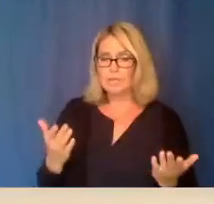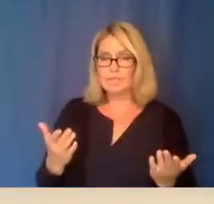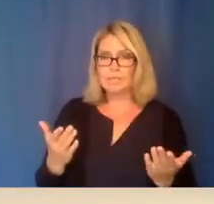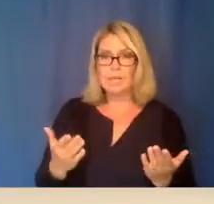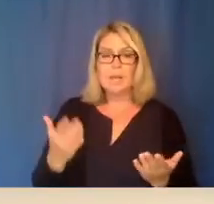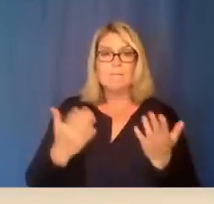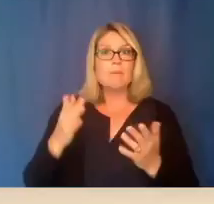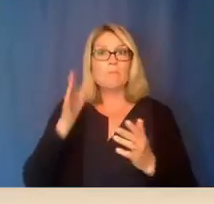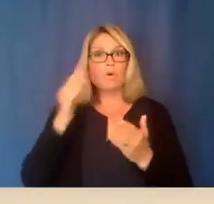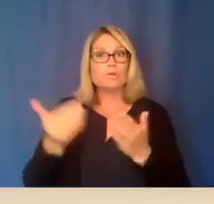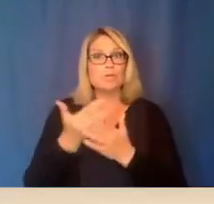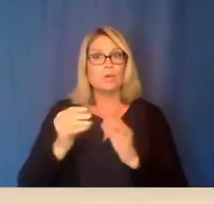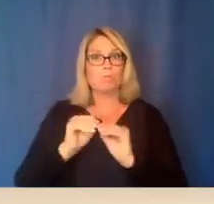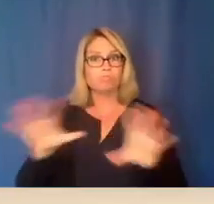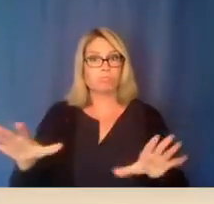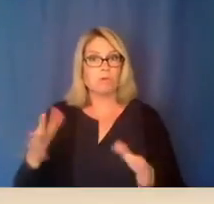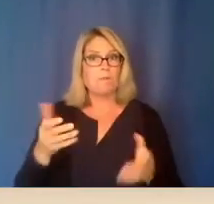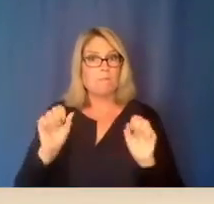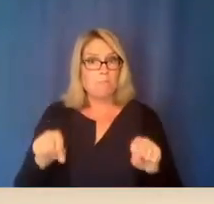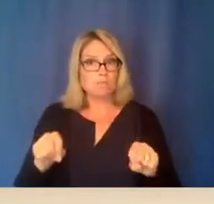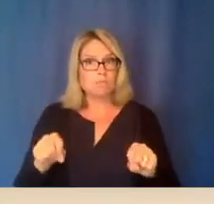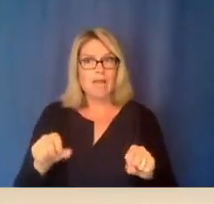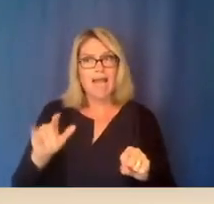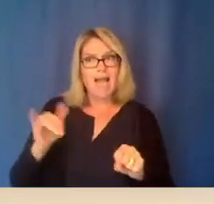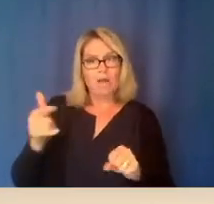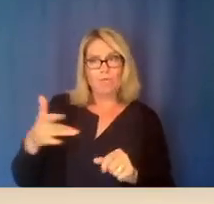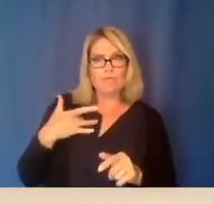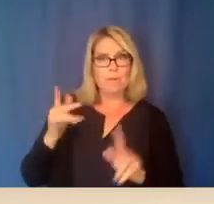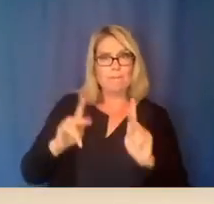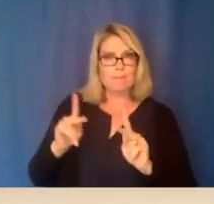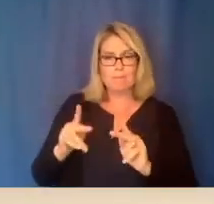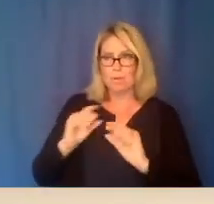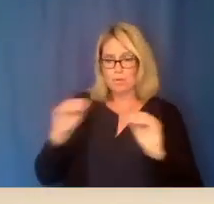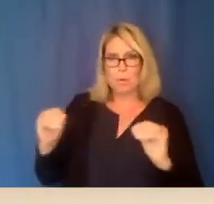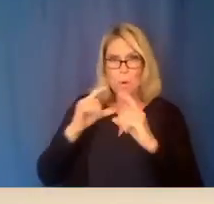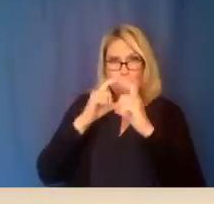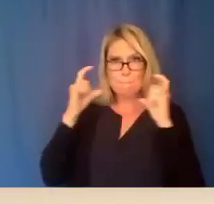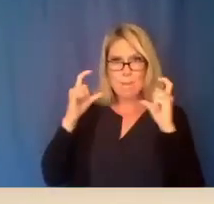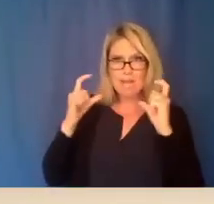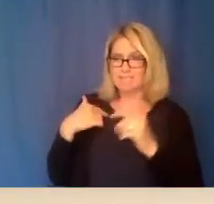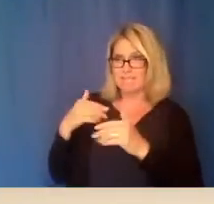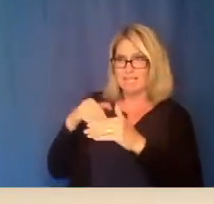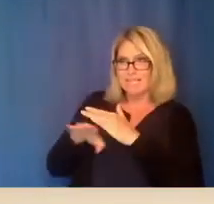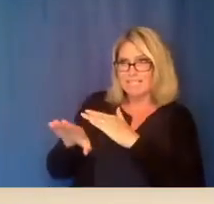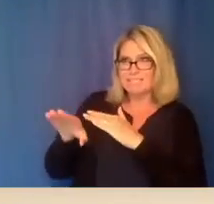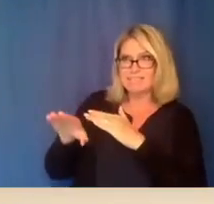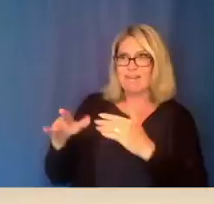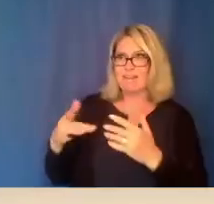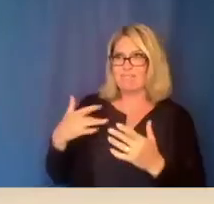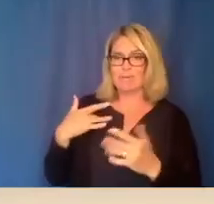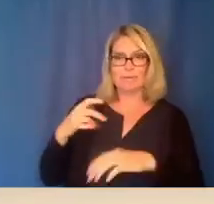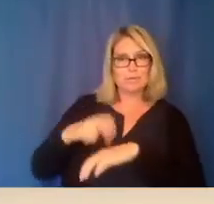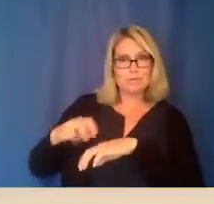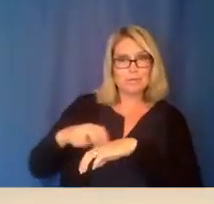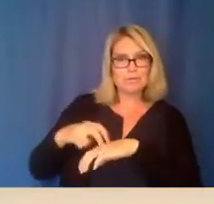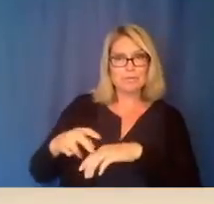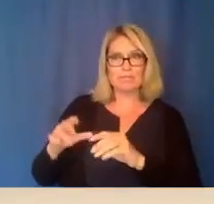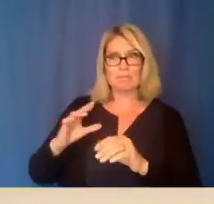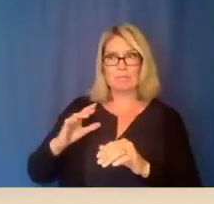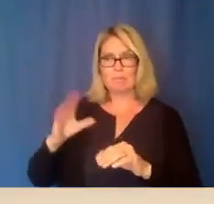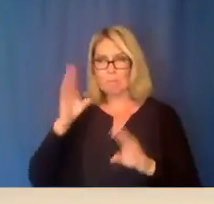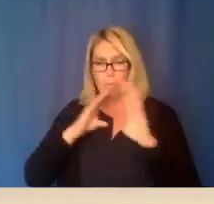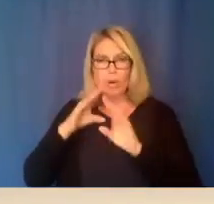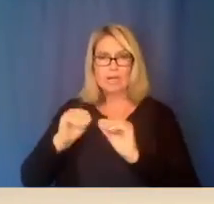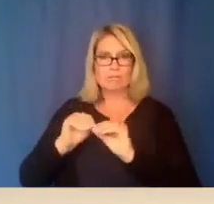of new cases. What do you say to provide comfort to people who may be feeling this way? Well, I mean, I think we